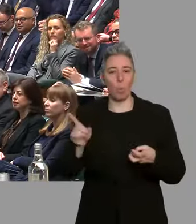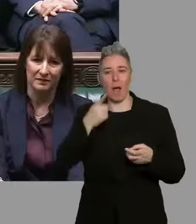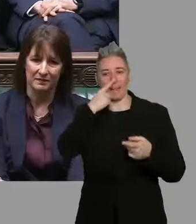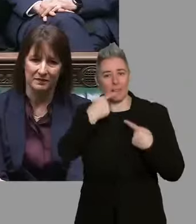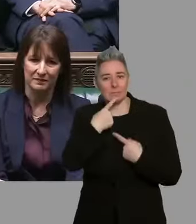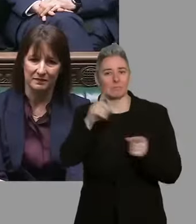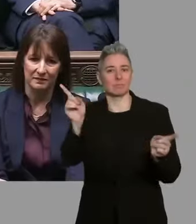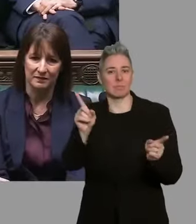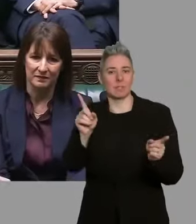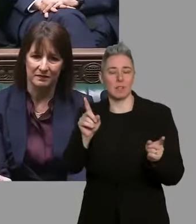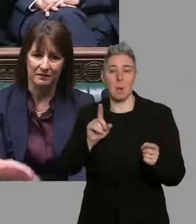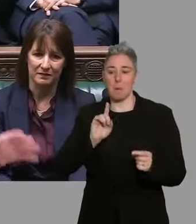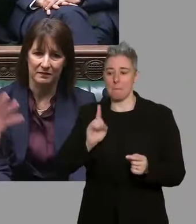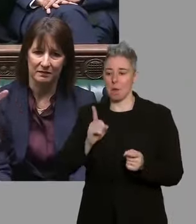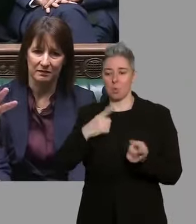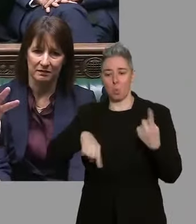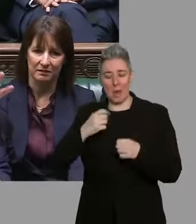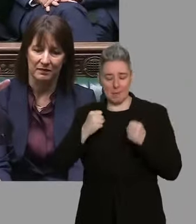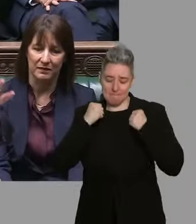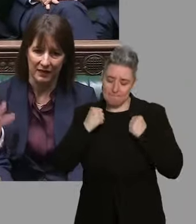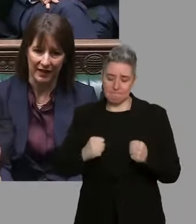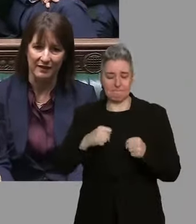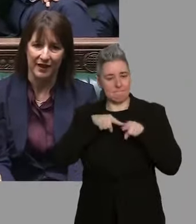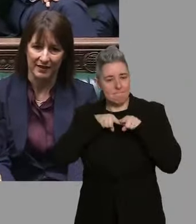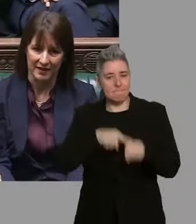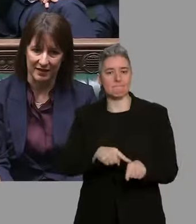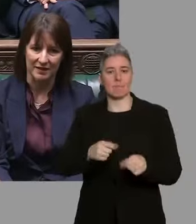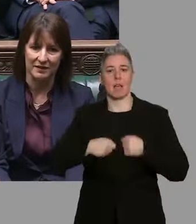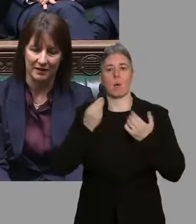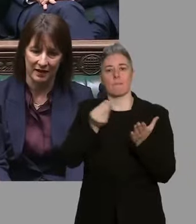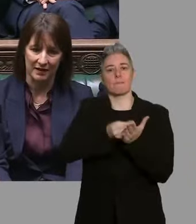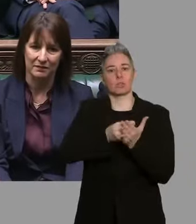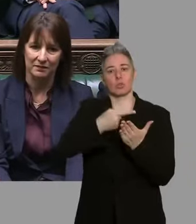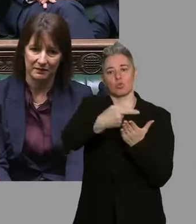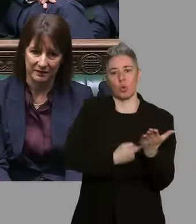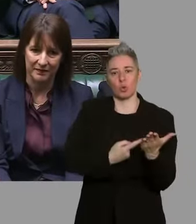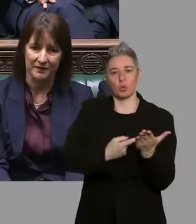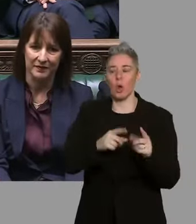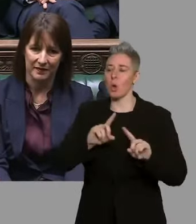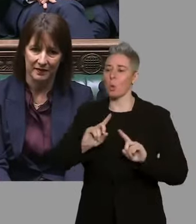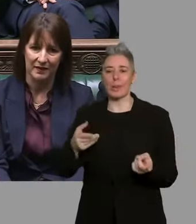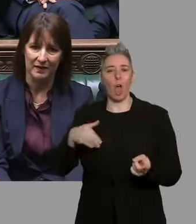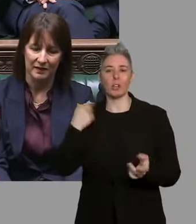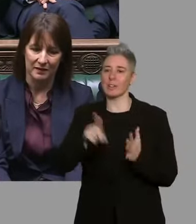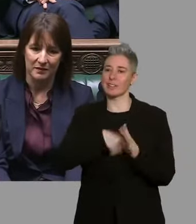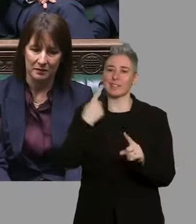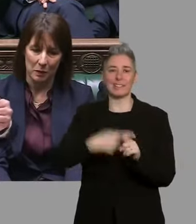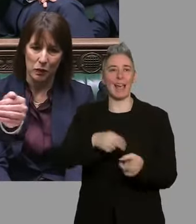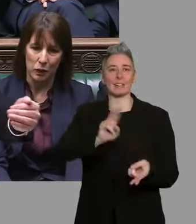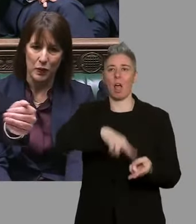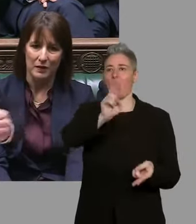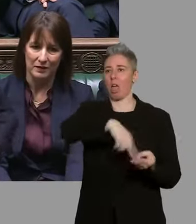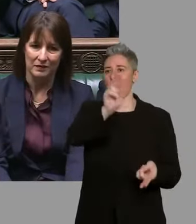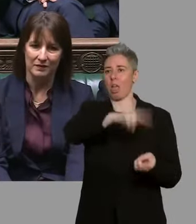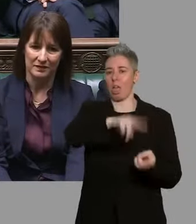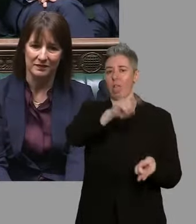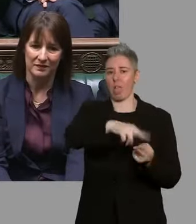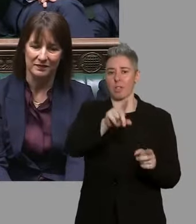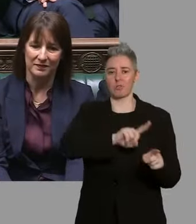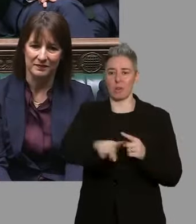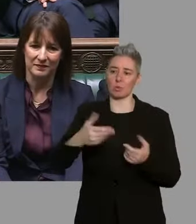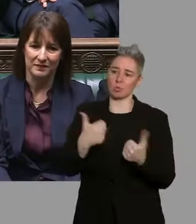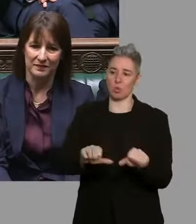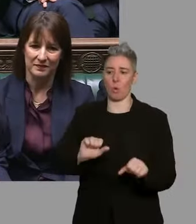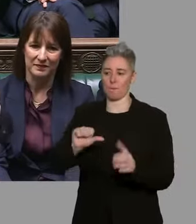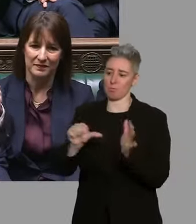rules. We can't just tax our way out of the problems that they left us, which is why we put in place tough. They were howling at the